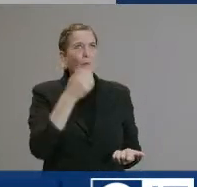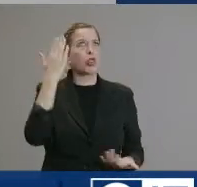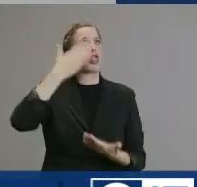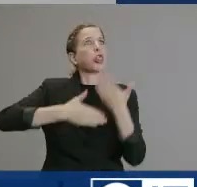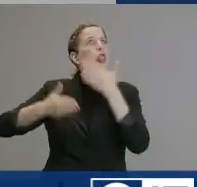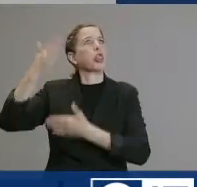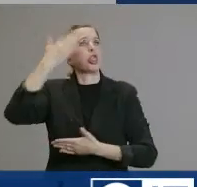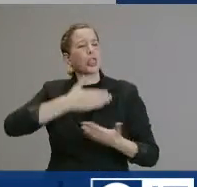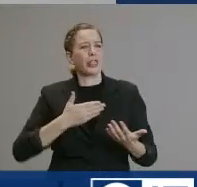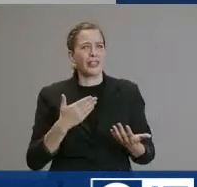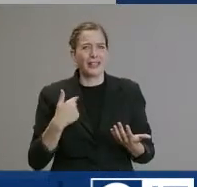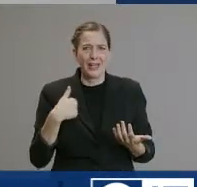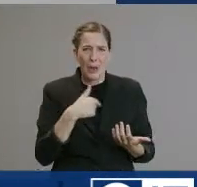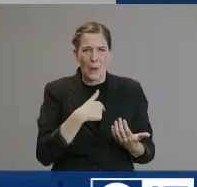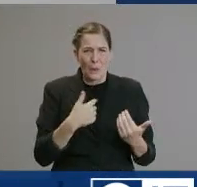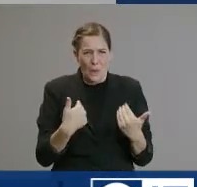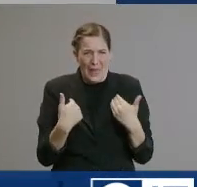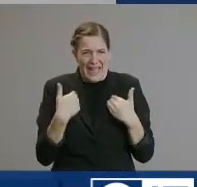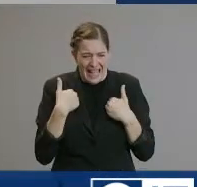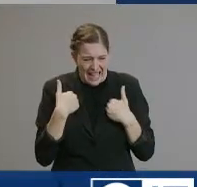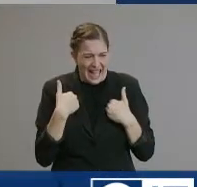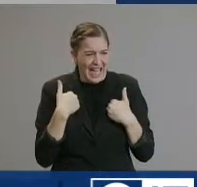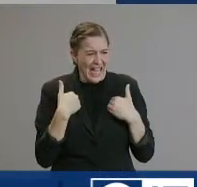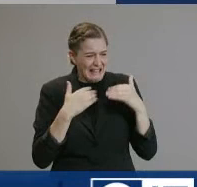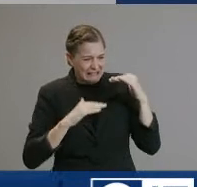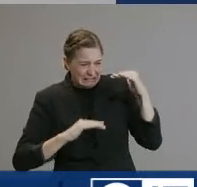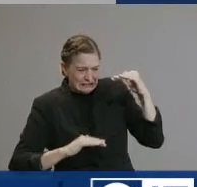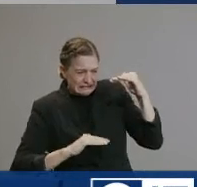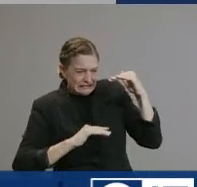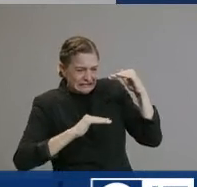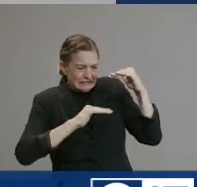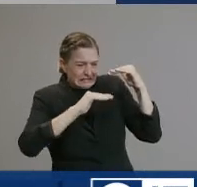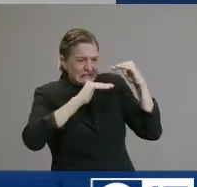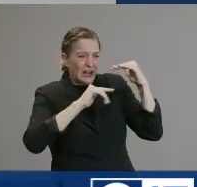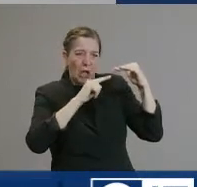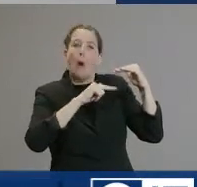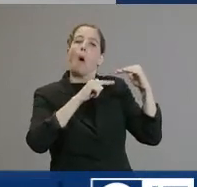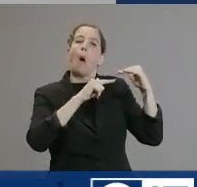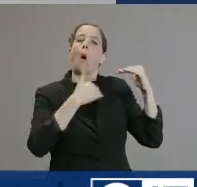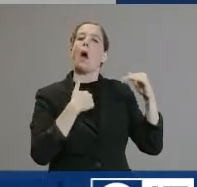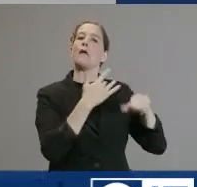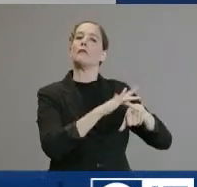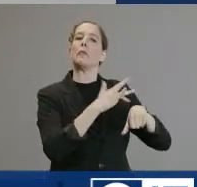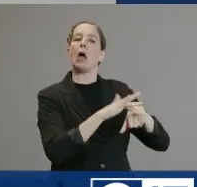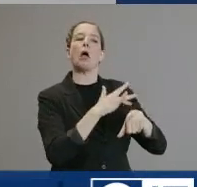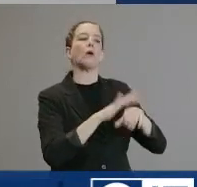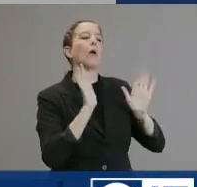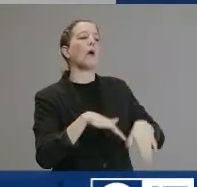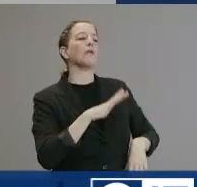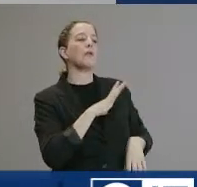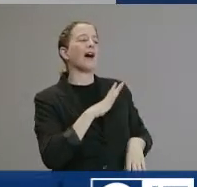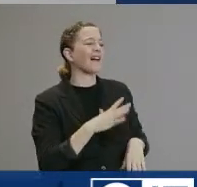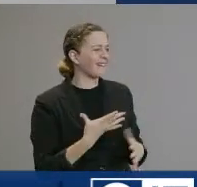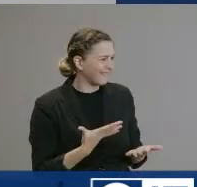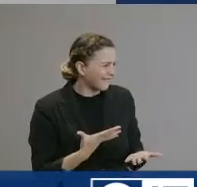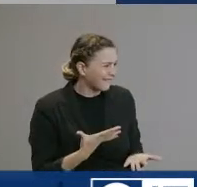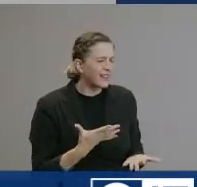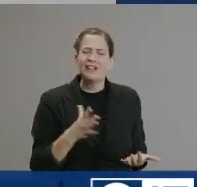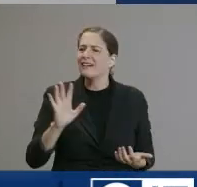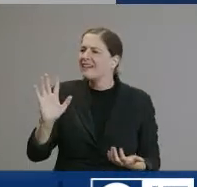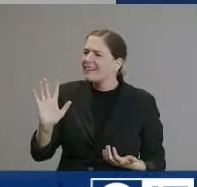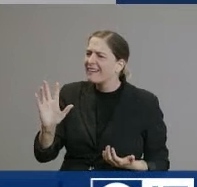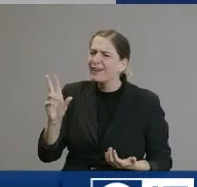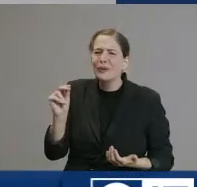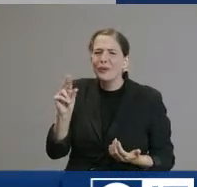That's all you're concerned about. No, that's not all I'm concerned about. That's what's most important when there